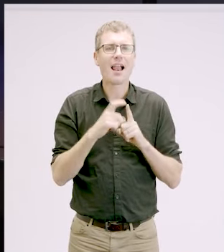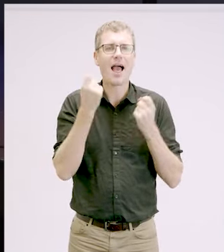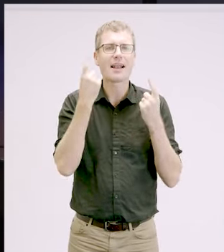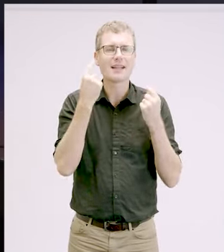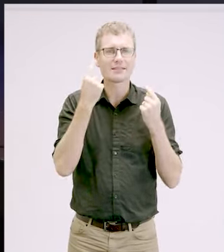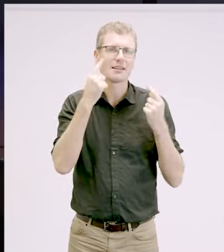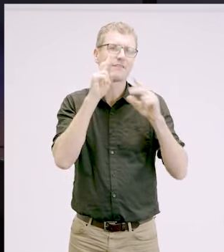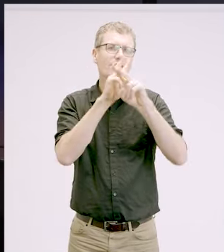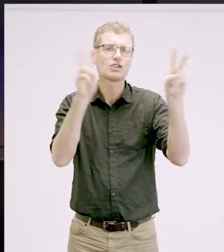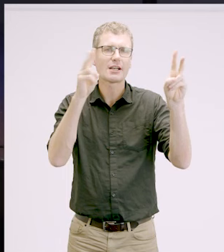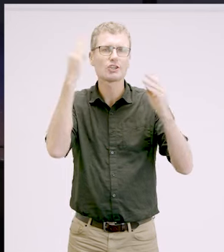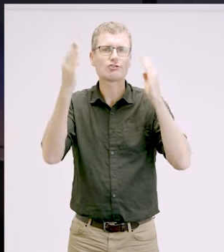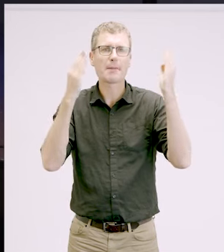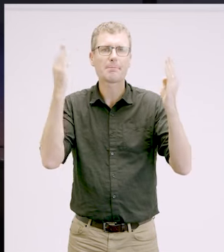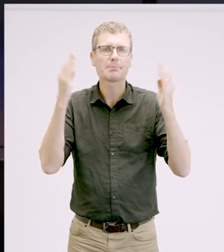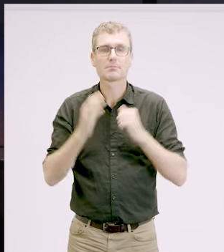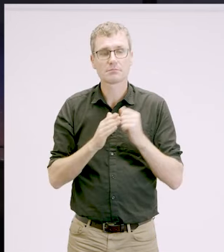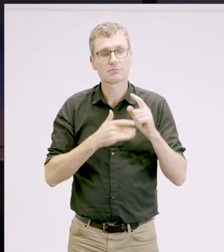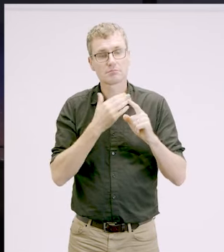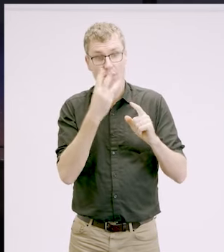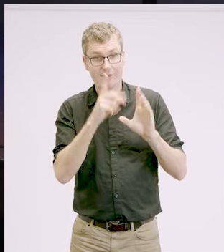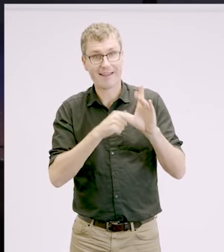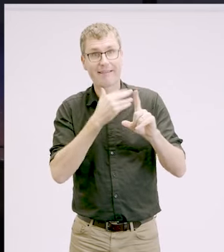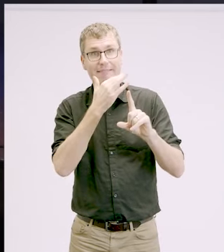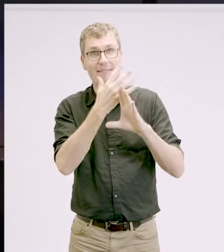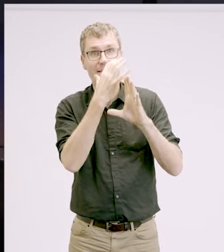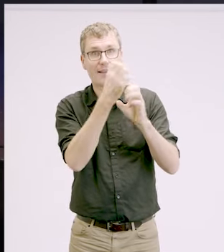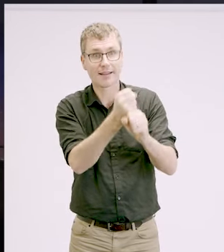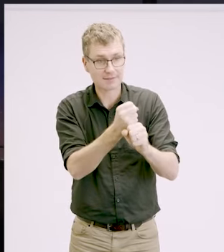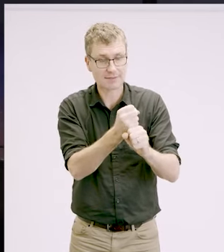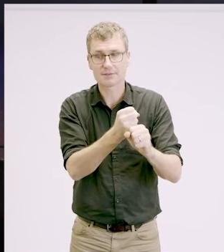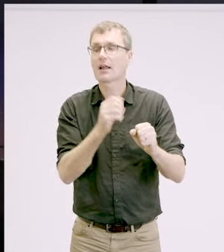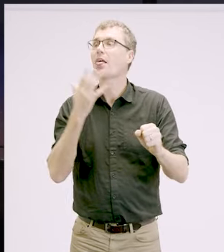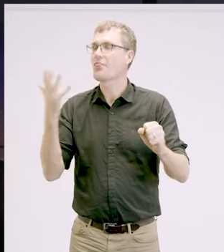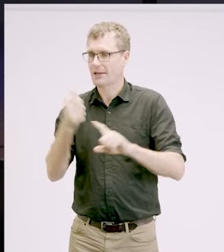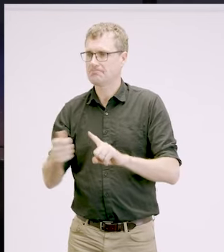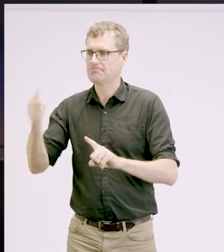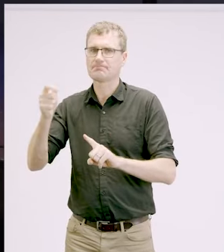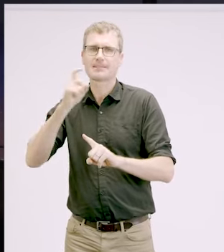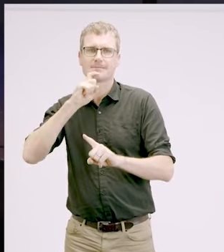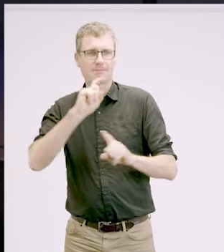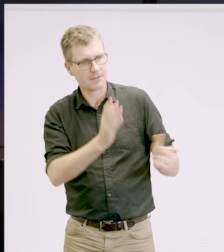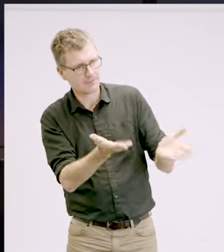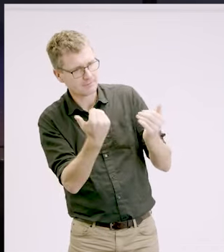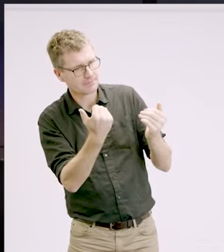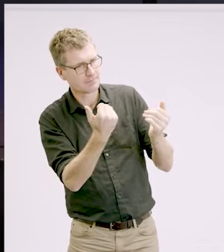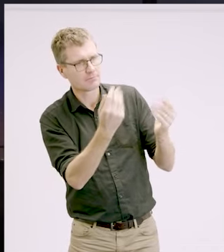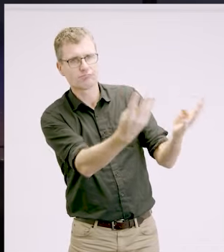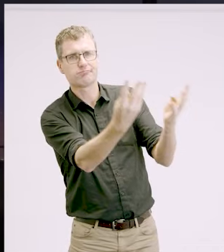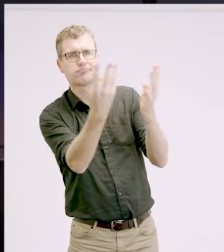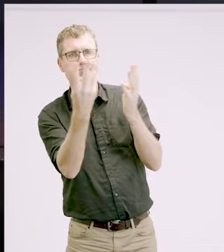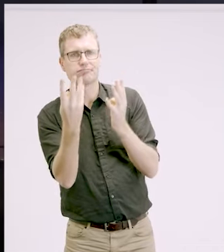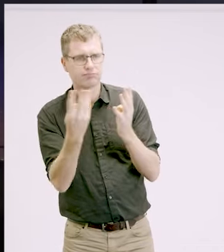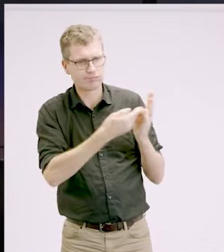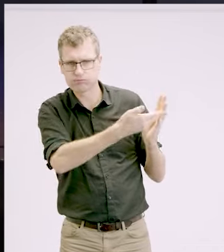and Daniel had understanding in all visions and dreams. And at the end of the time, when the king commanded they should be brought in, the chief of the